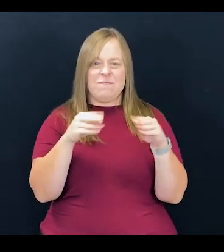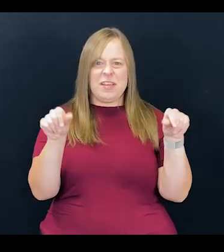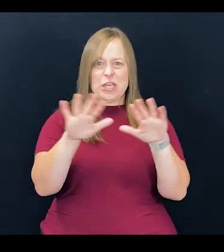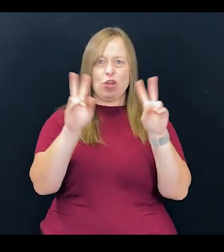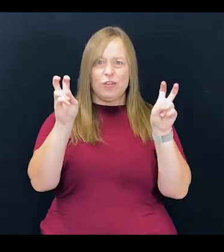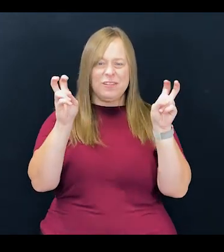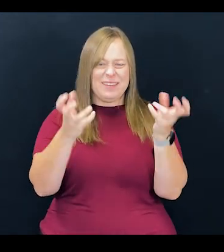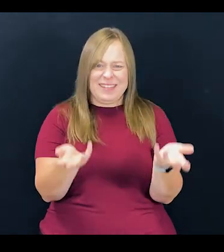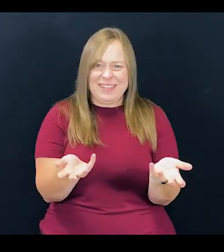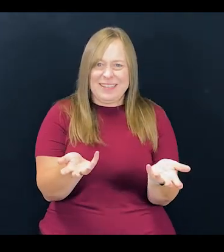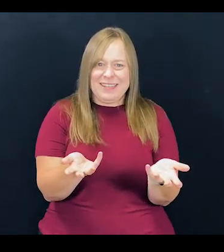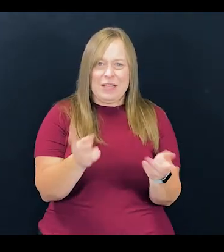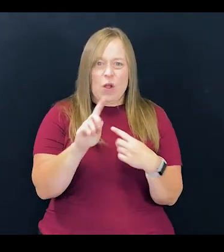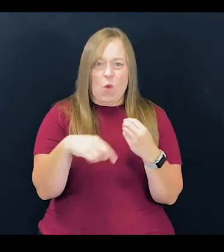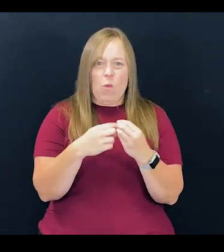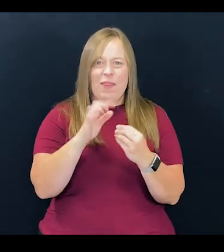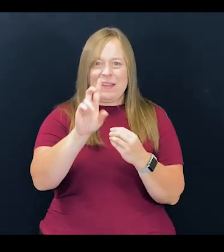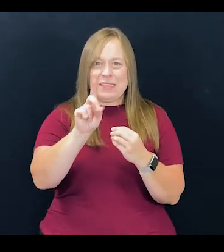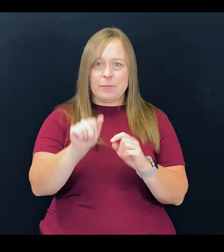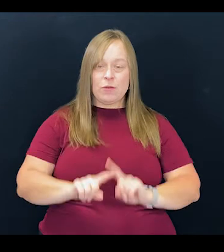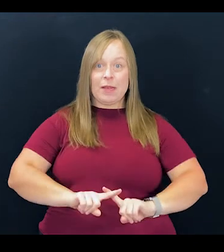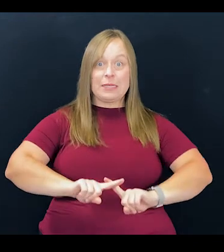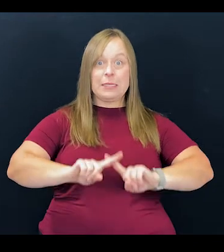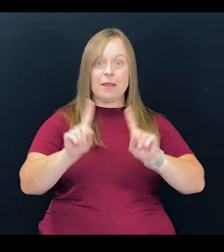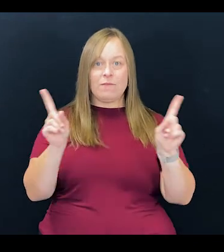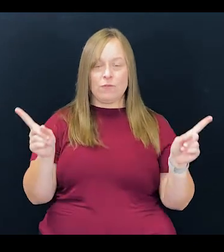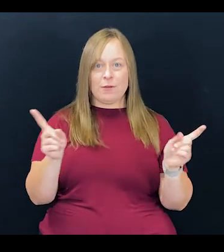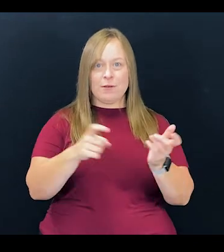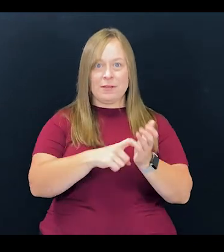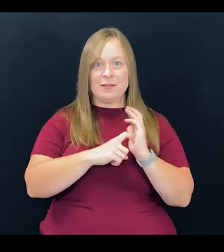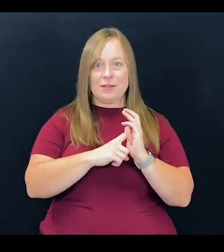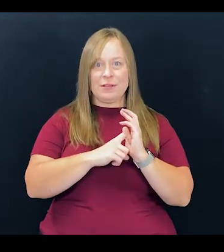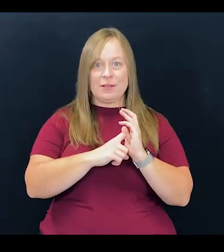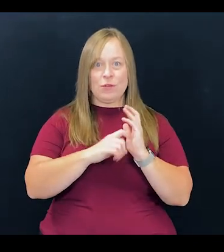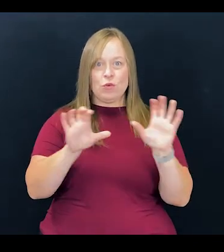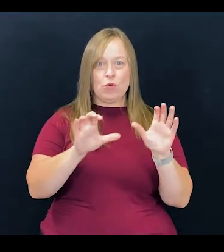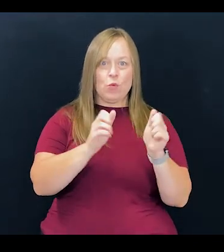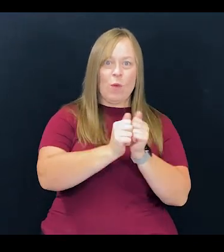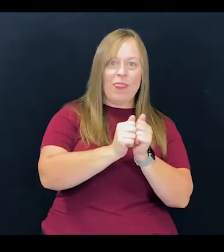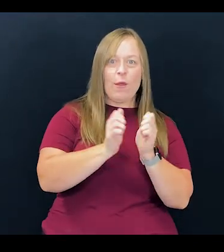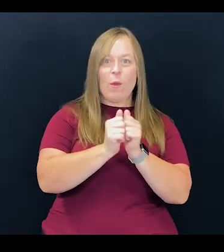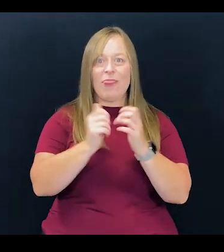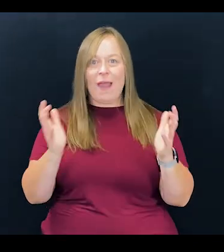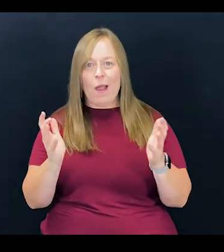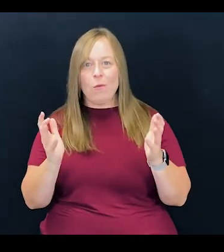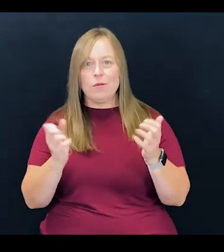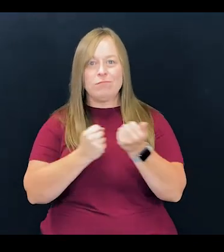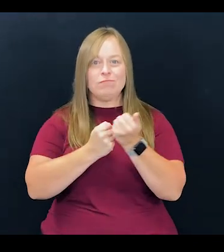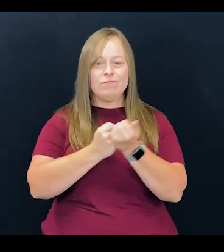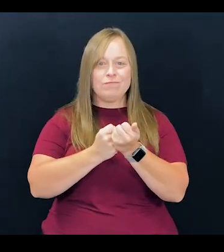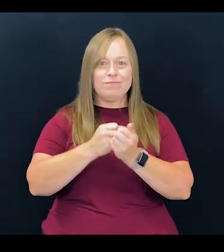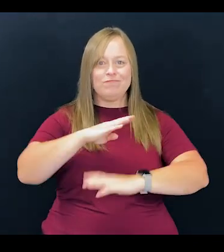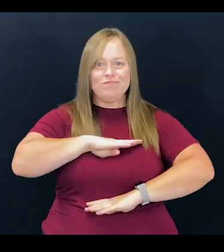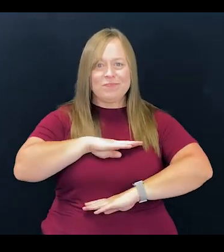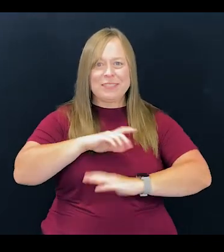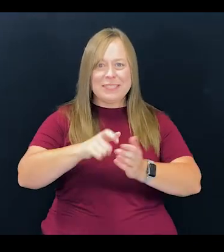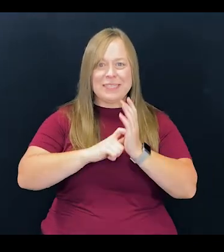on the same field, so to speak, when it comes to what needs they can do without and what needs they do need to be